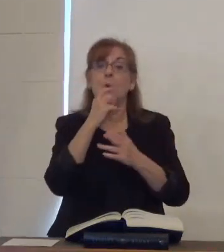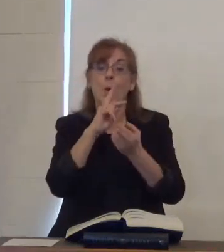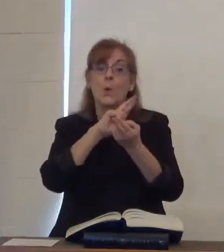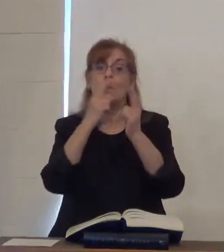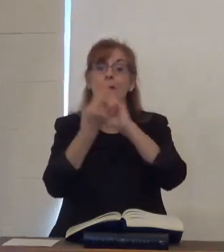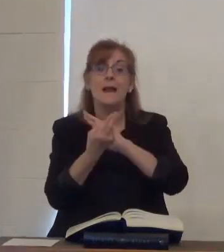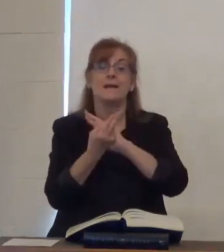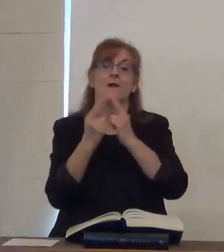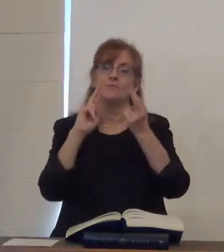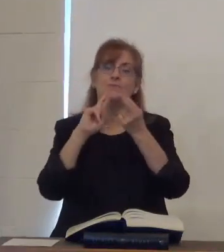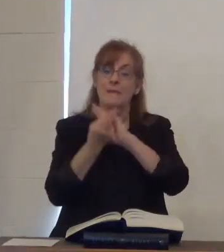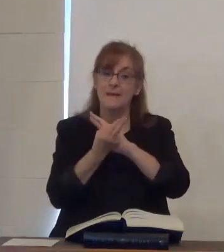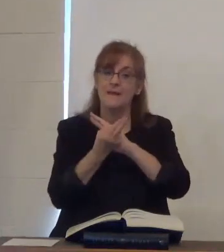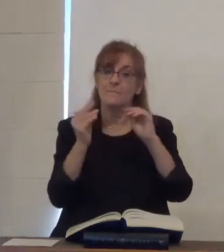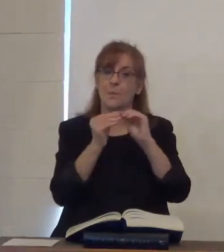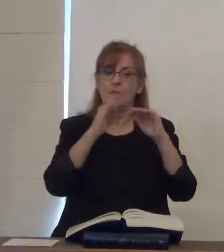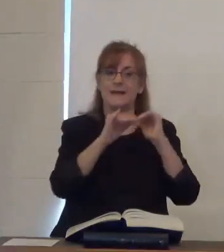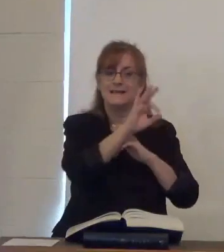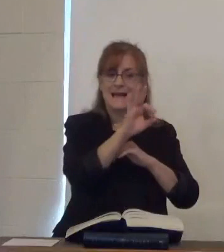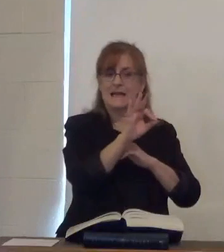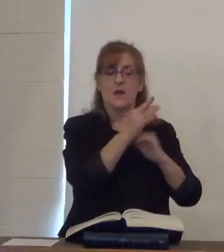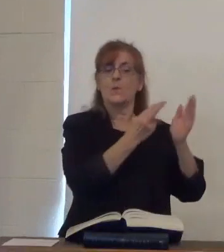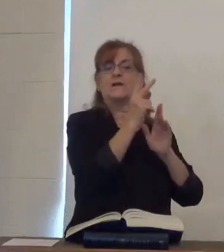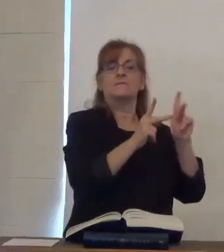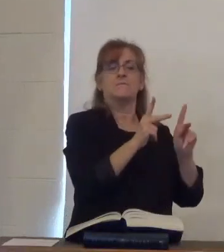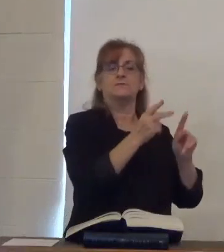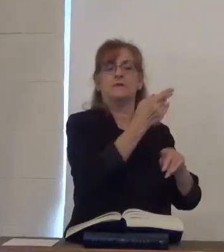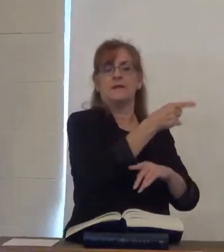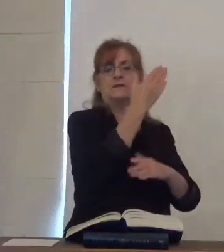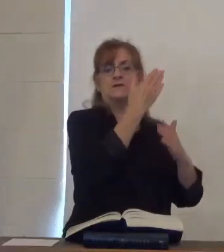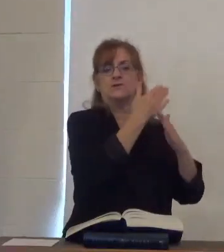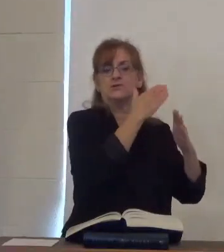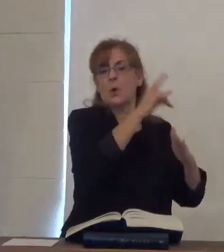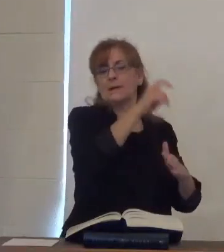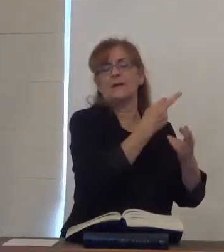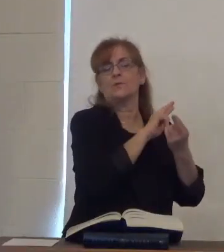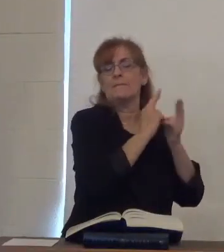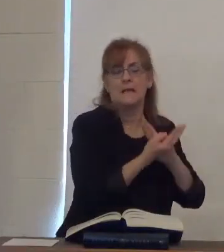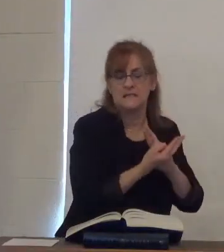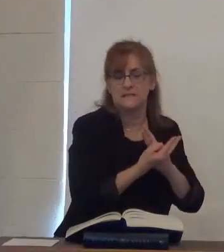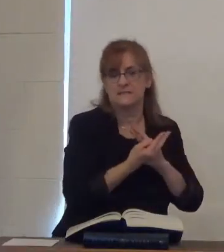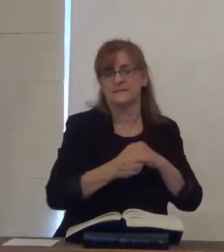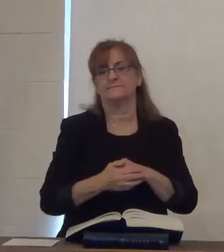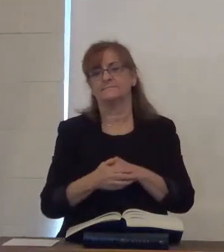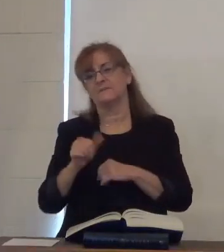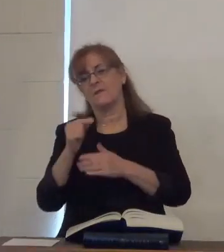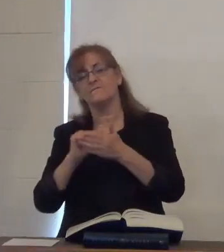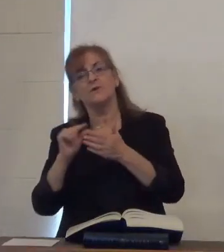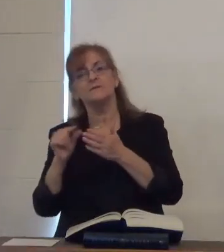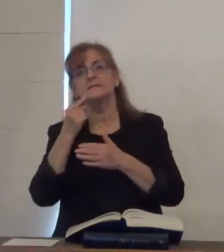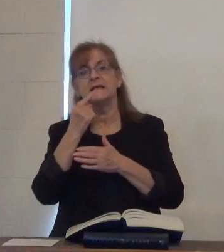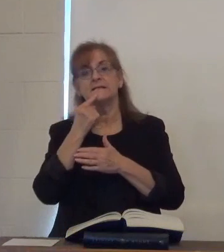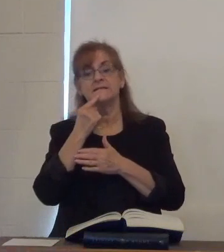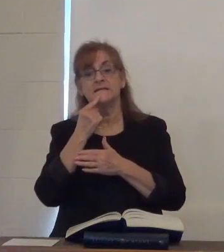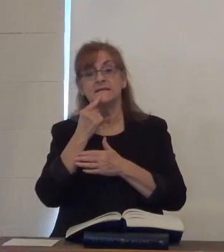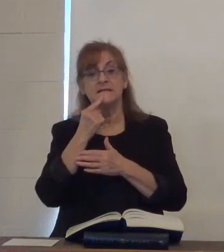over 99 just persons which need no repentance. And in Luke 24:46-7, he said, thus